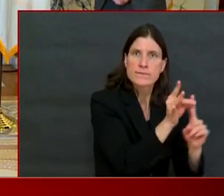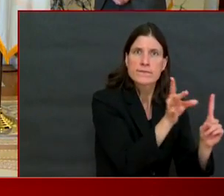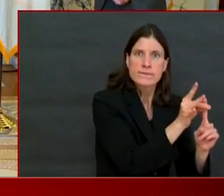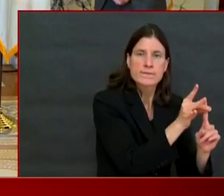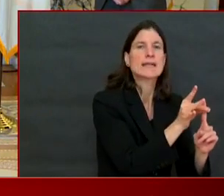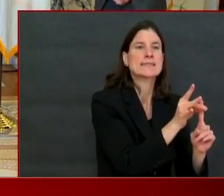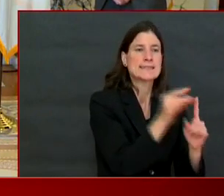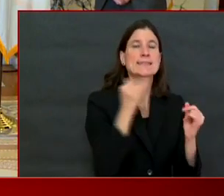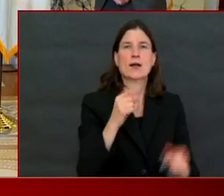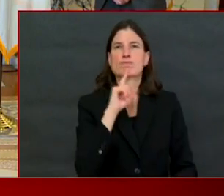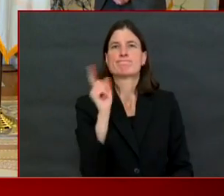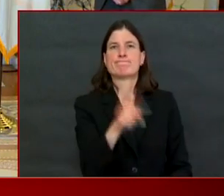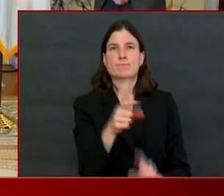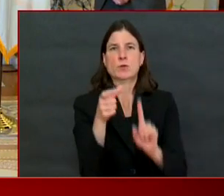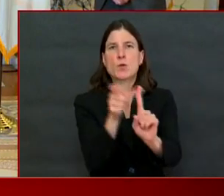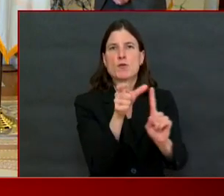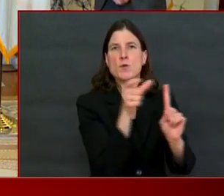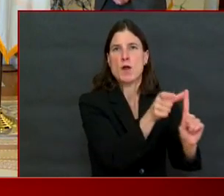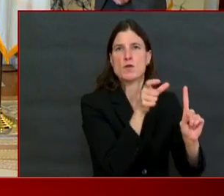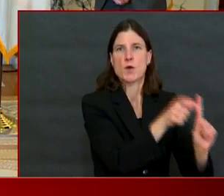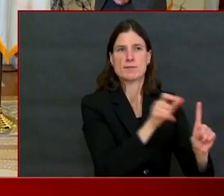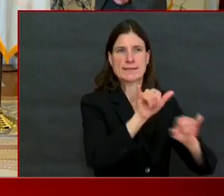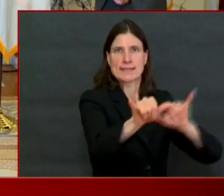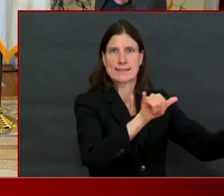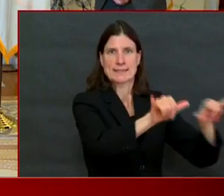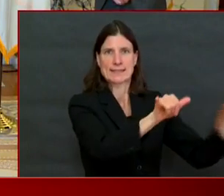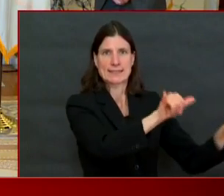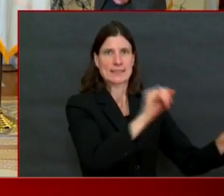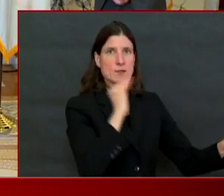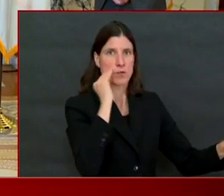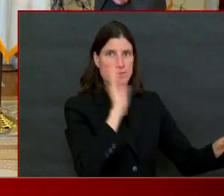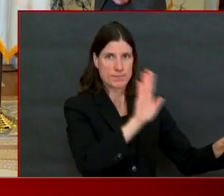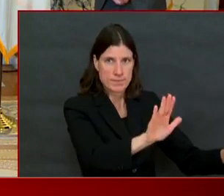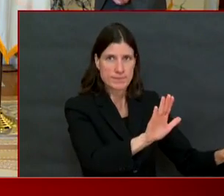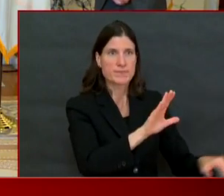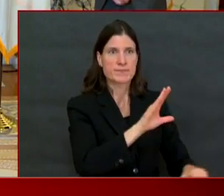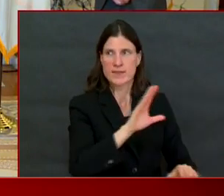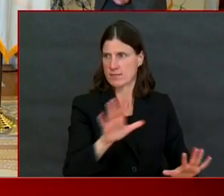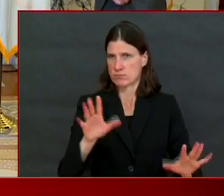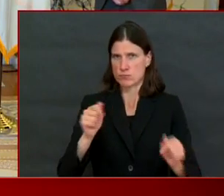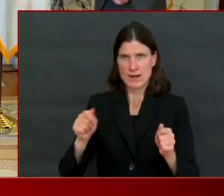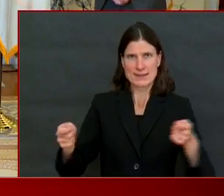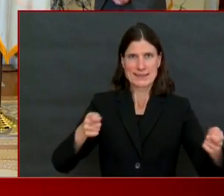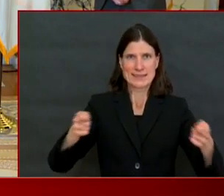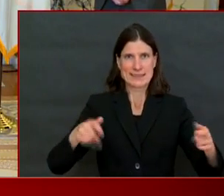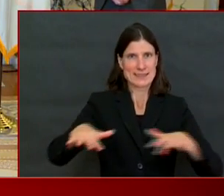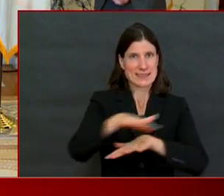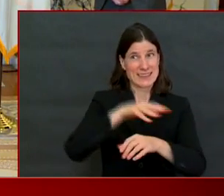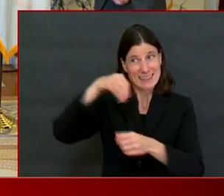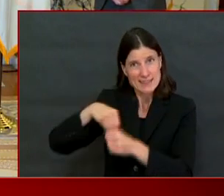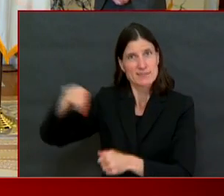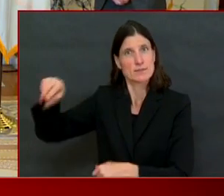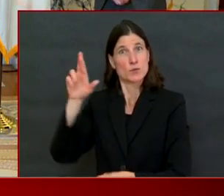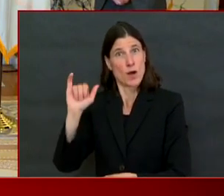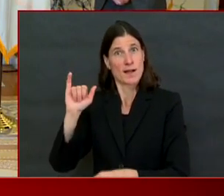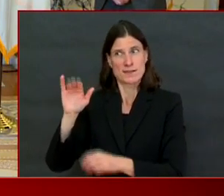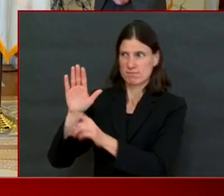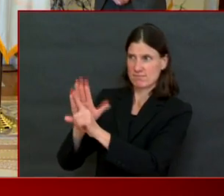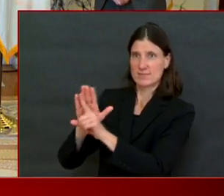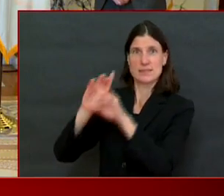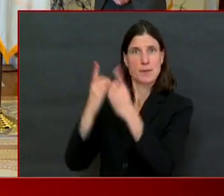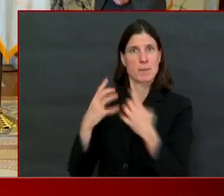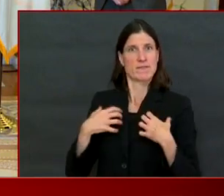self-quarantining. Out of an abundance of caution, we are having a thorough environmental cleaning done of the entire Cannon